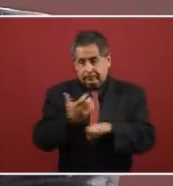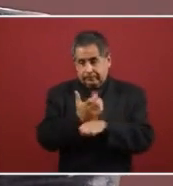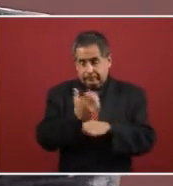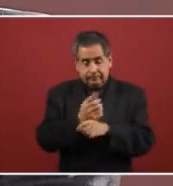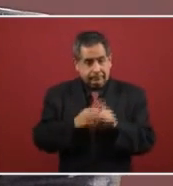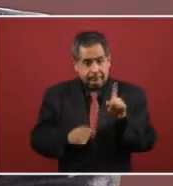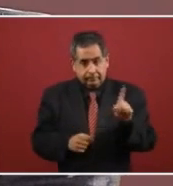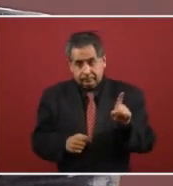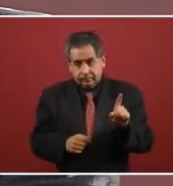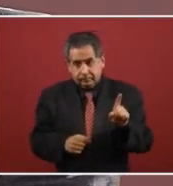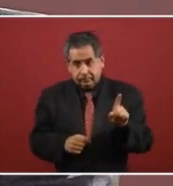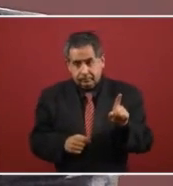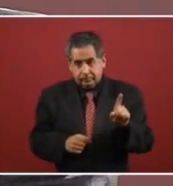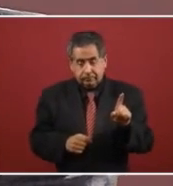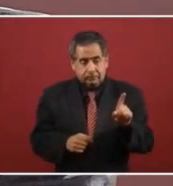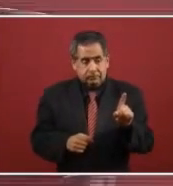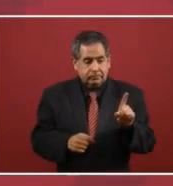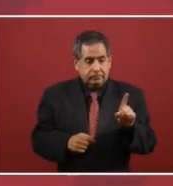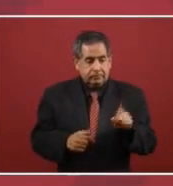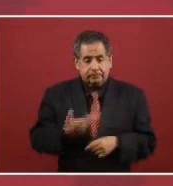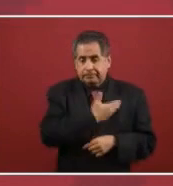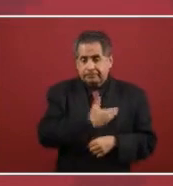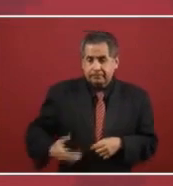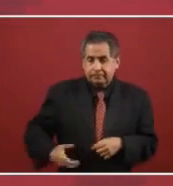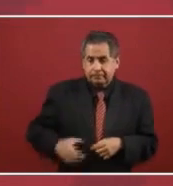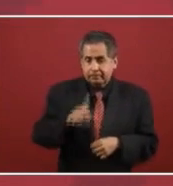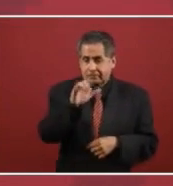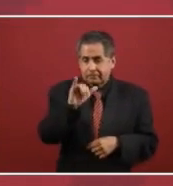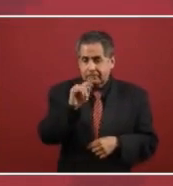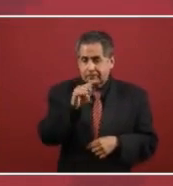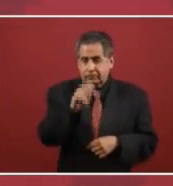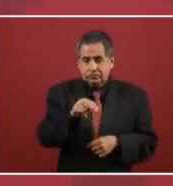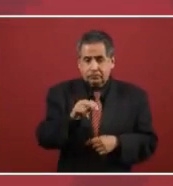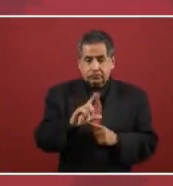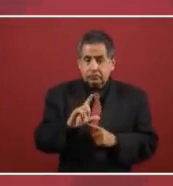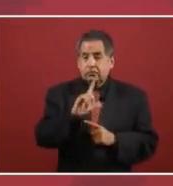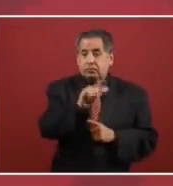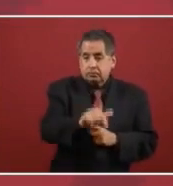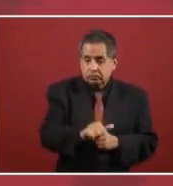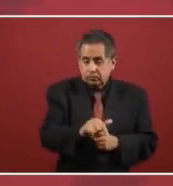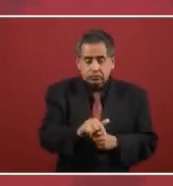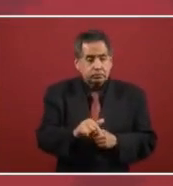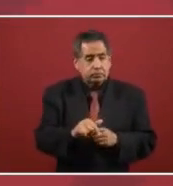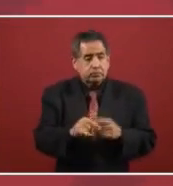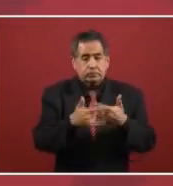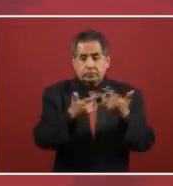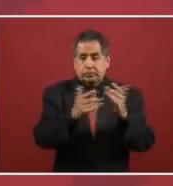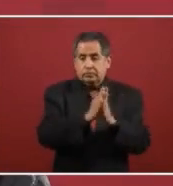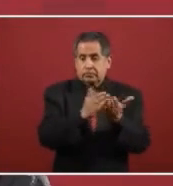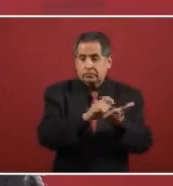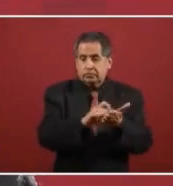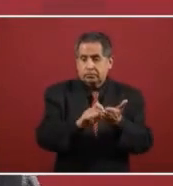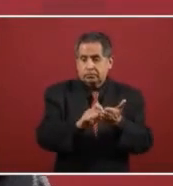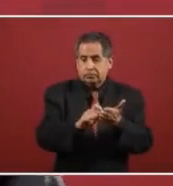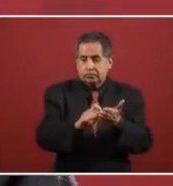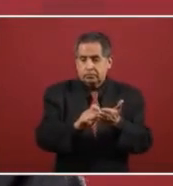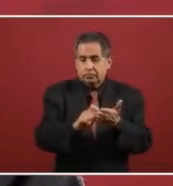The one that was the president of the United States, Clinton, did a book afterwards that he